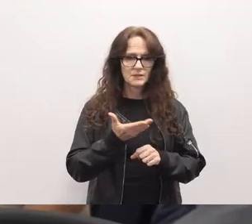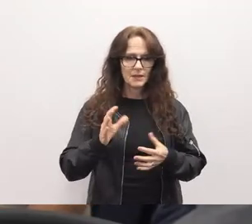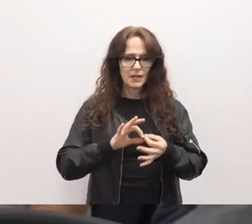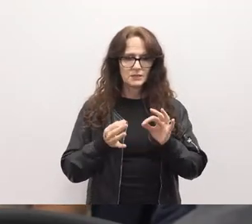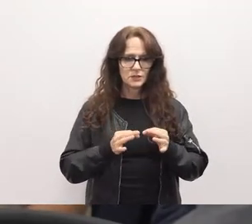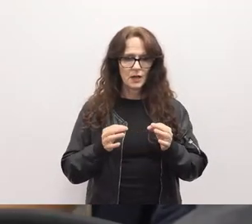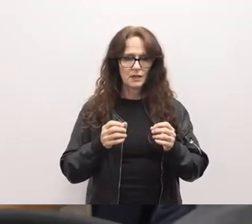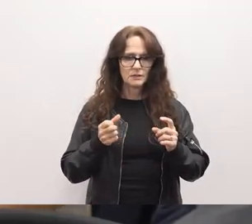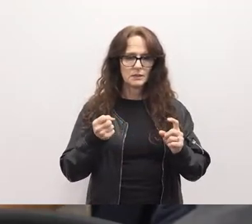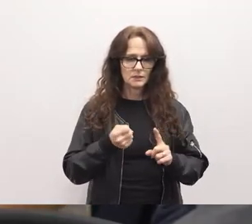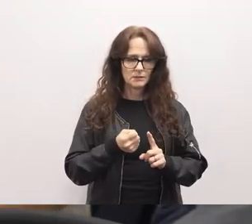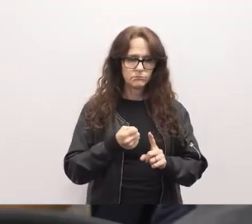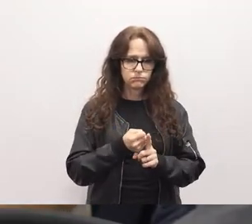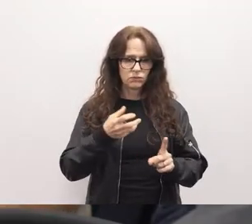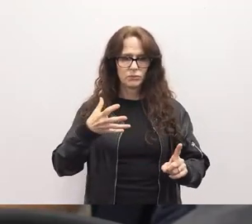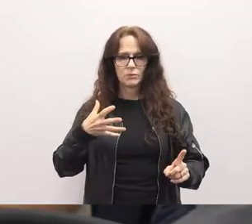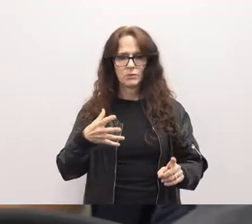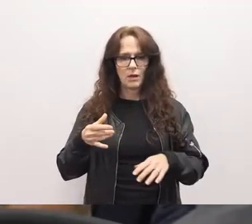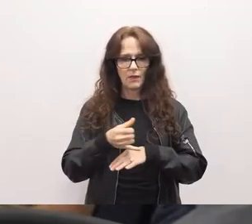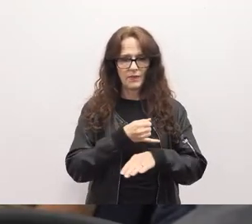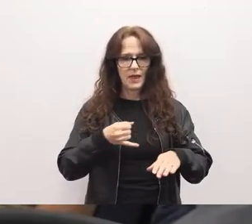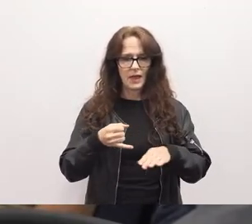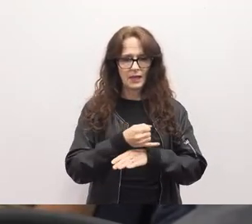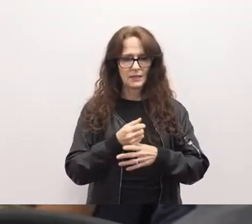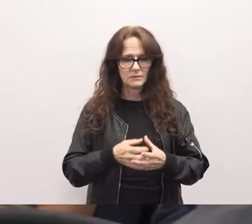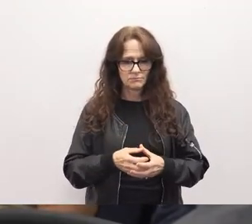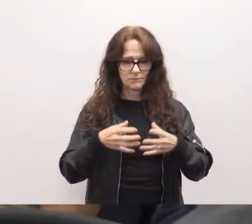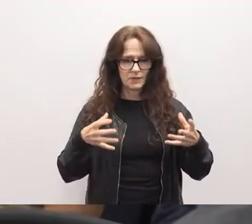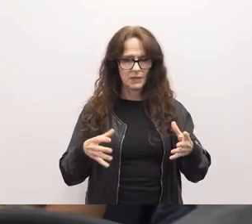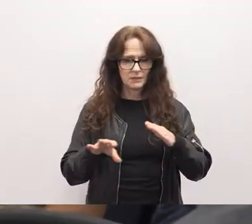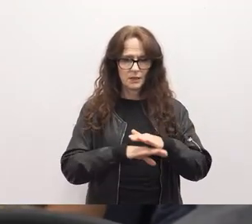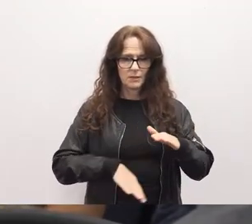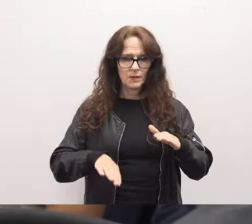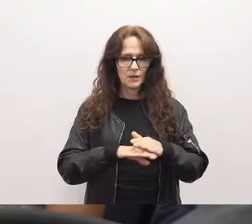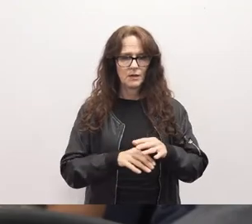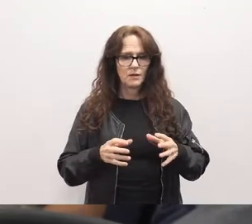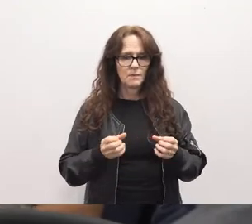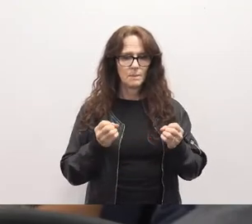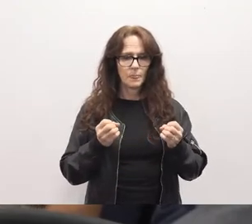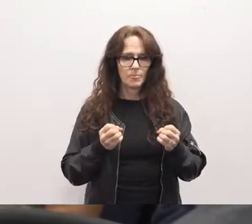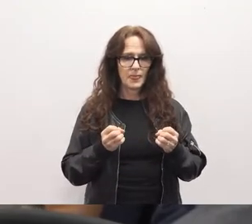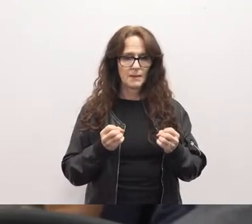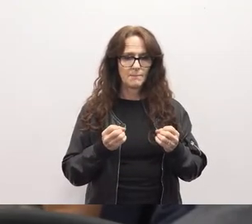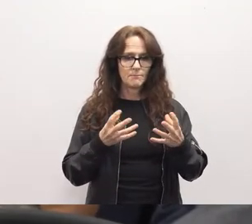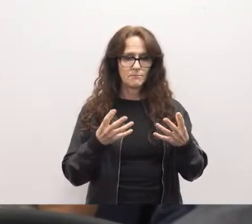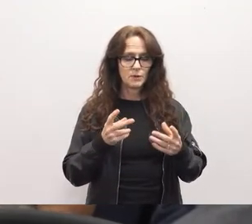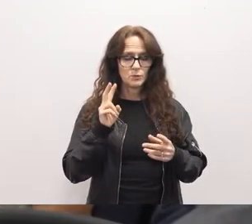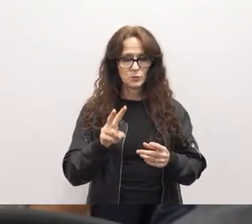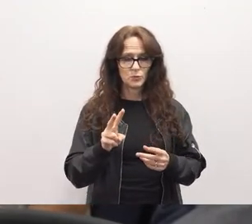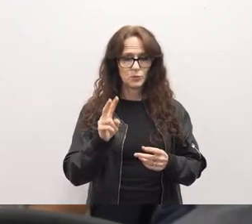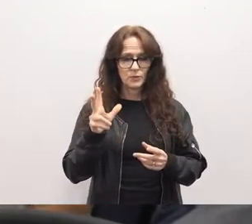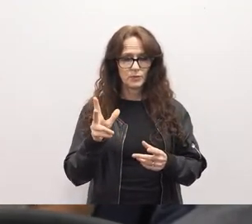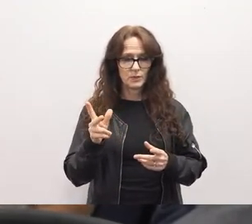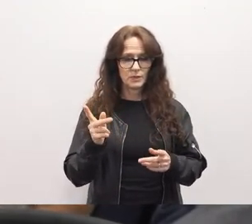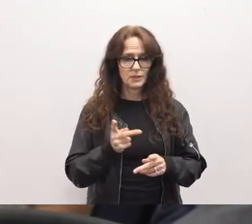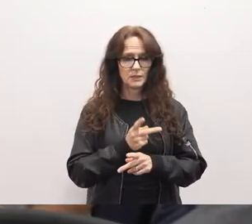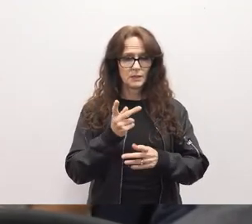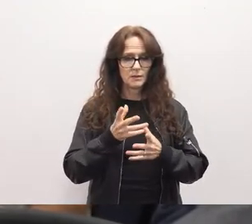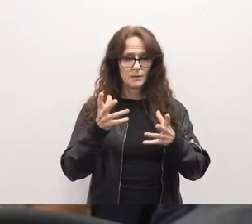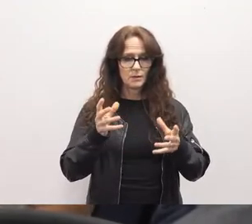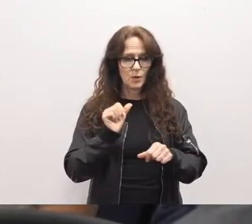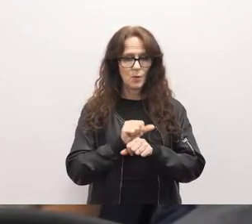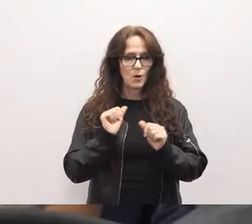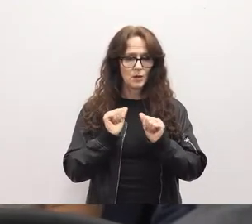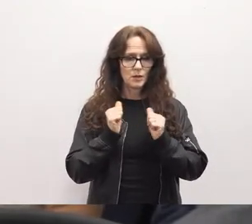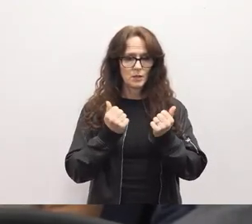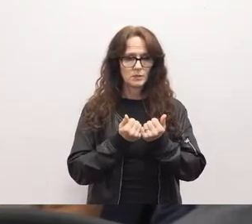basically magnified over on the island as well. So we basically have a multiplier of sometimes two, if not three, just for work